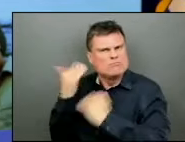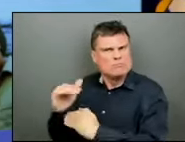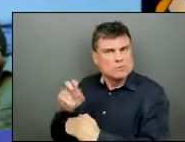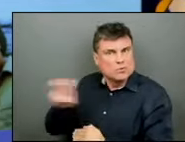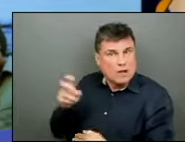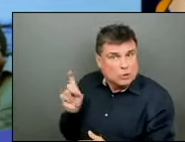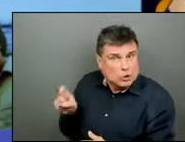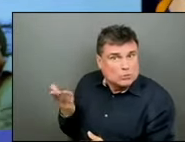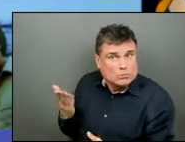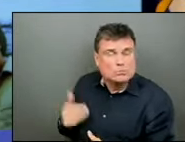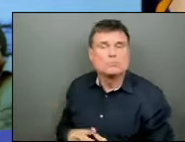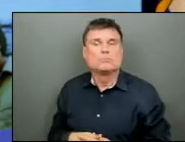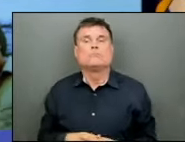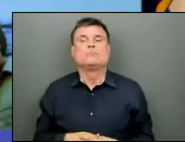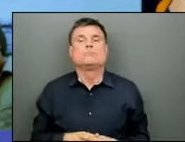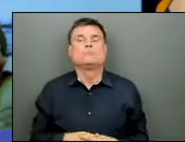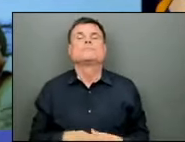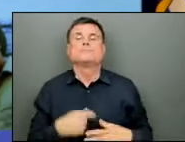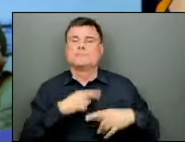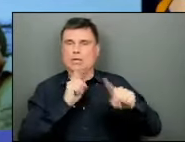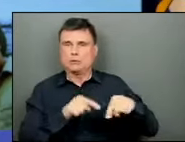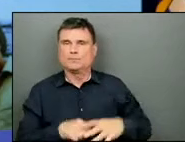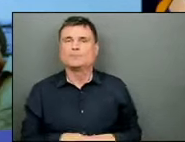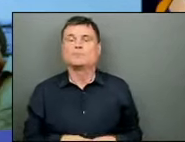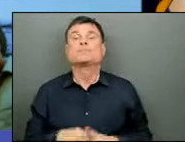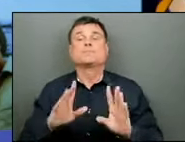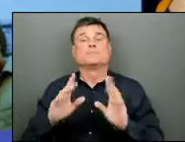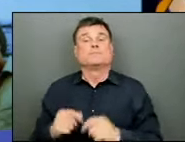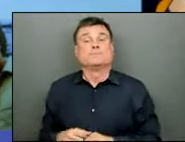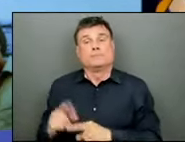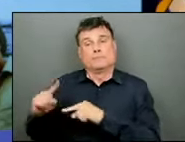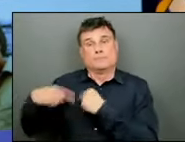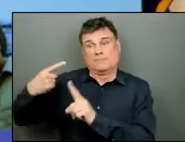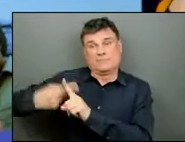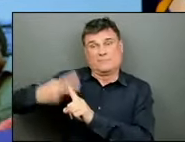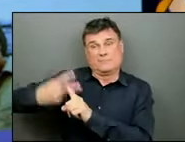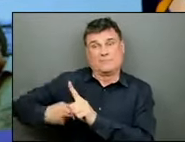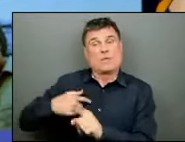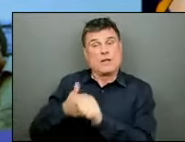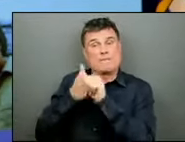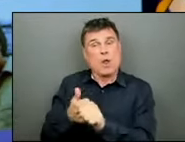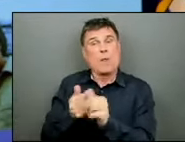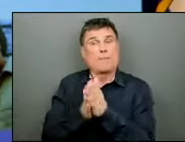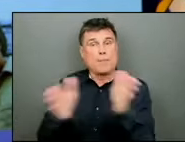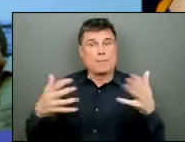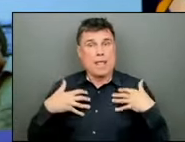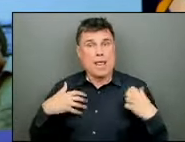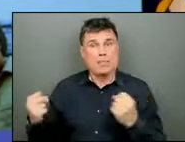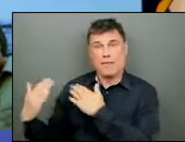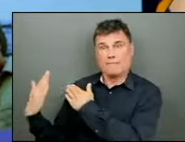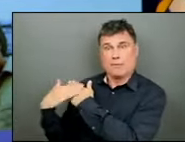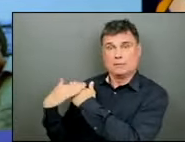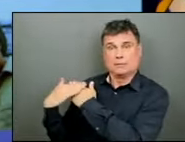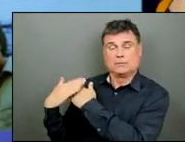significant work on this over the past number of months, and we're listening to advice from public health officials. We're taking that advice. We're following the